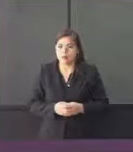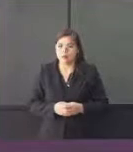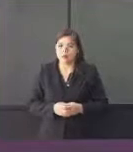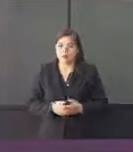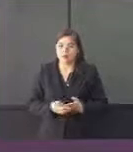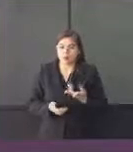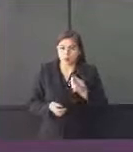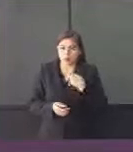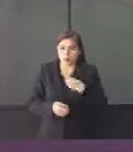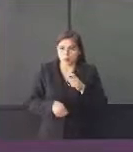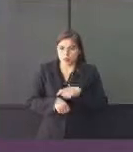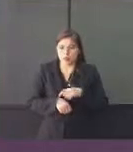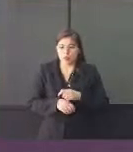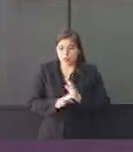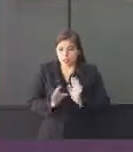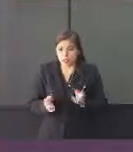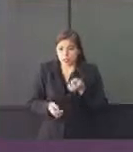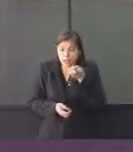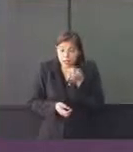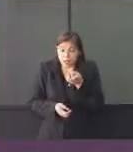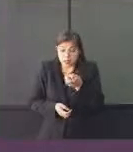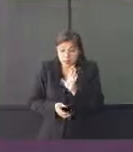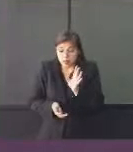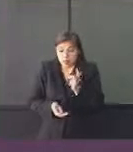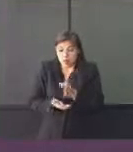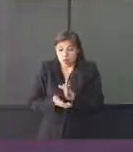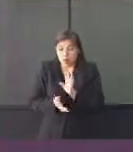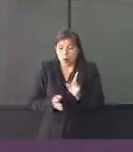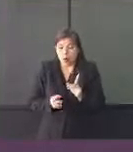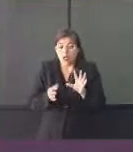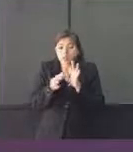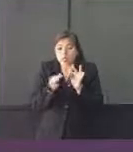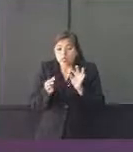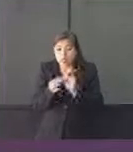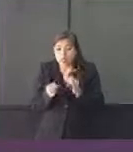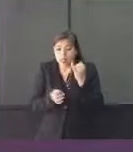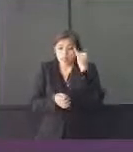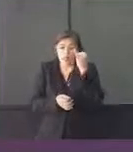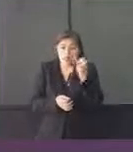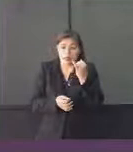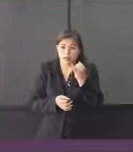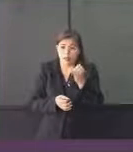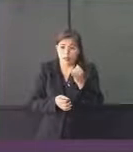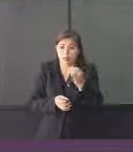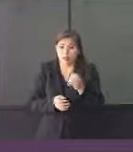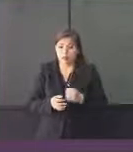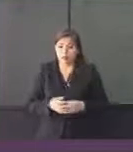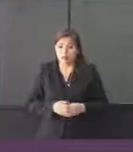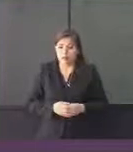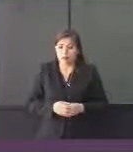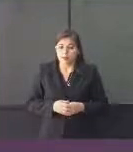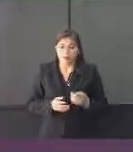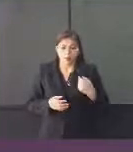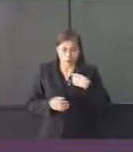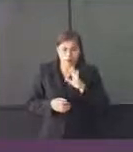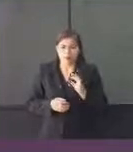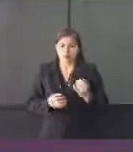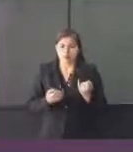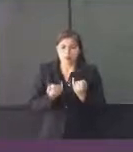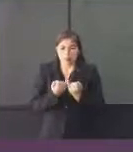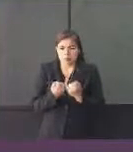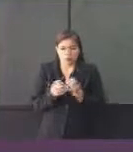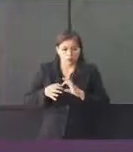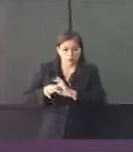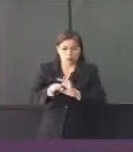I don't know how's my time. Can you tell me? Okay, so this is one of the strategies that is done